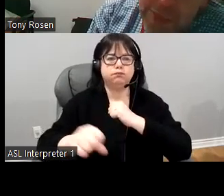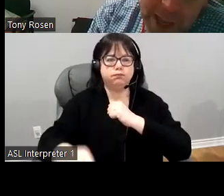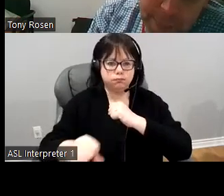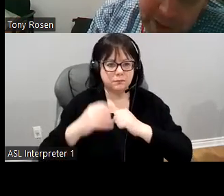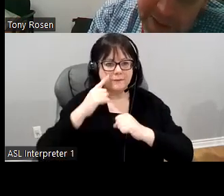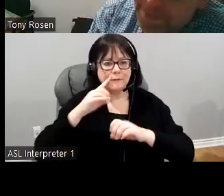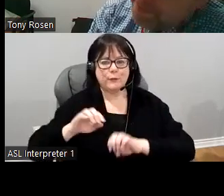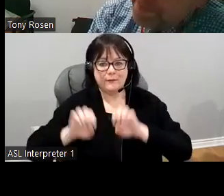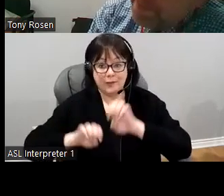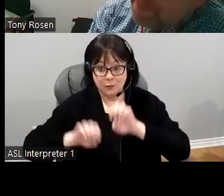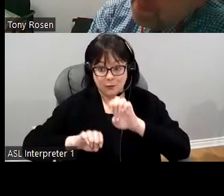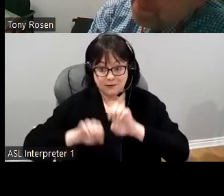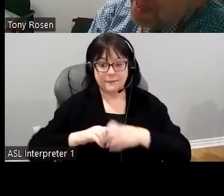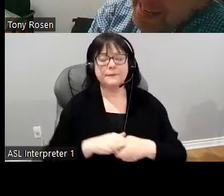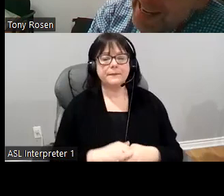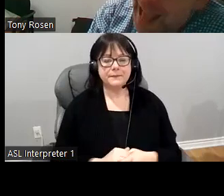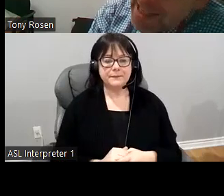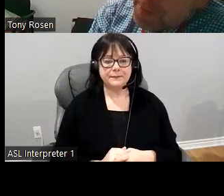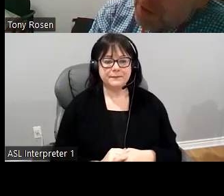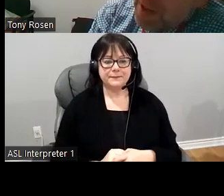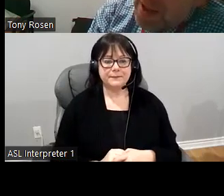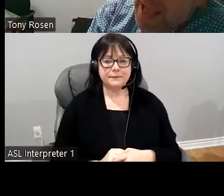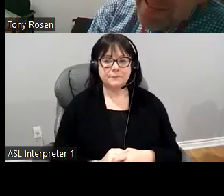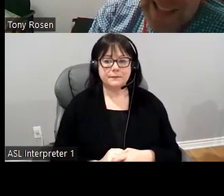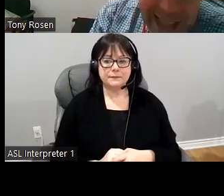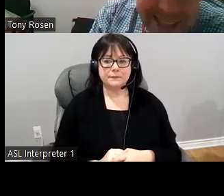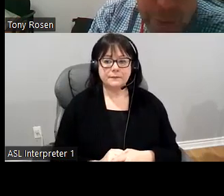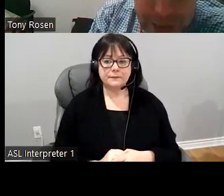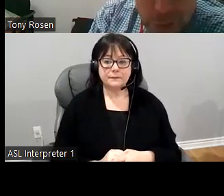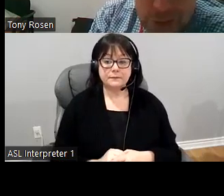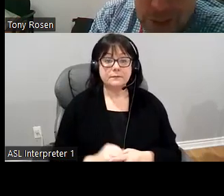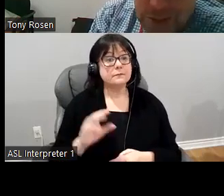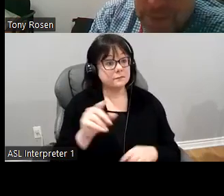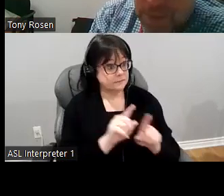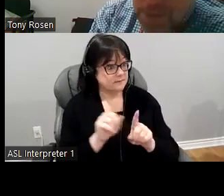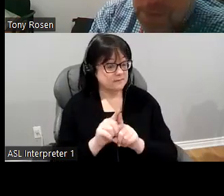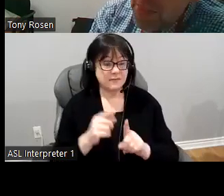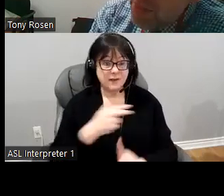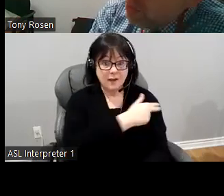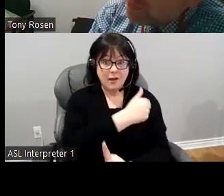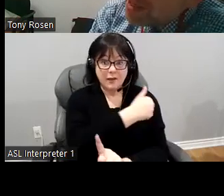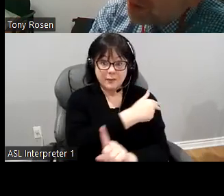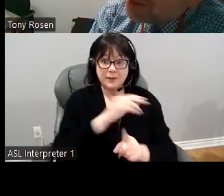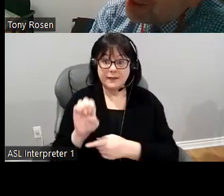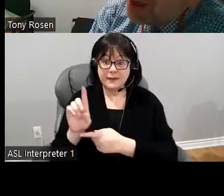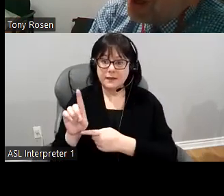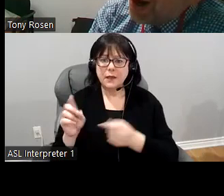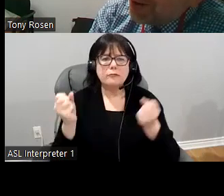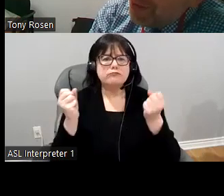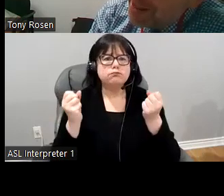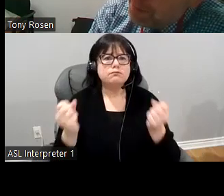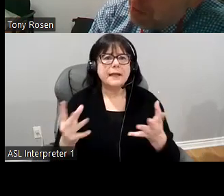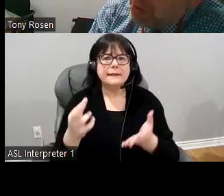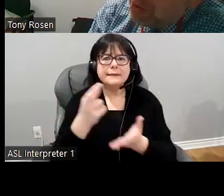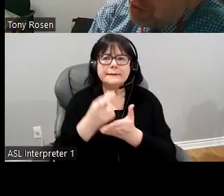Additionally, if you think about it, an ED in hospital has lots of resources, and those resources